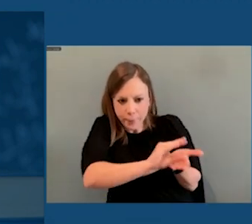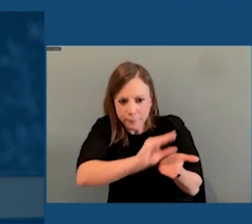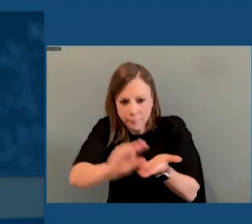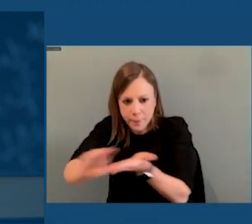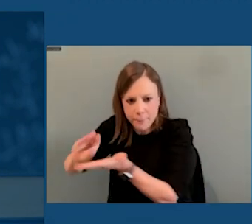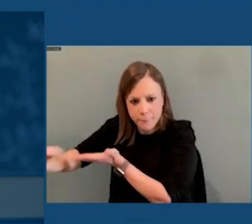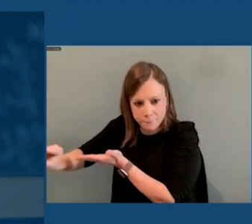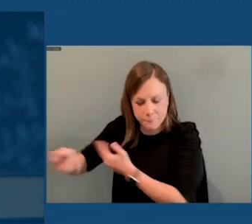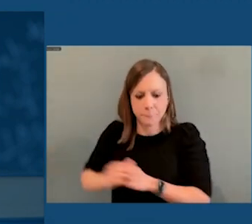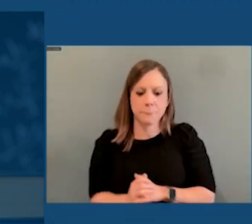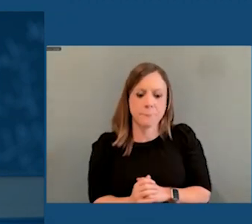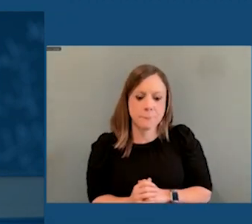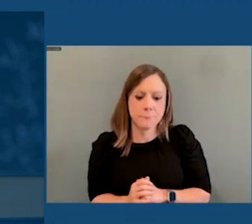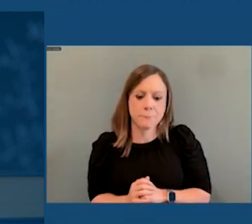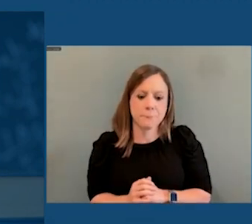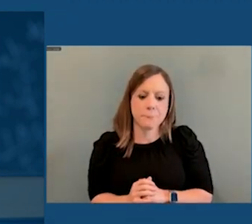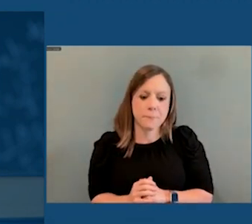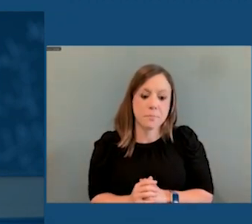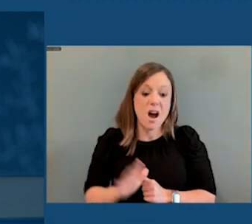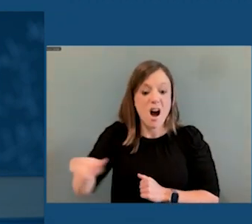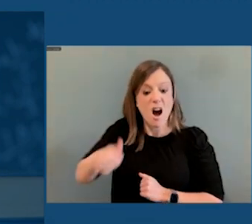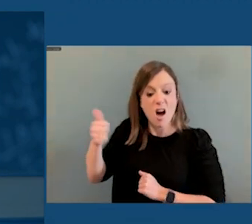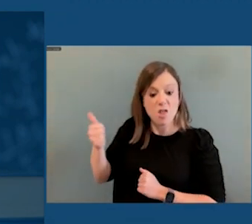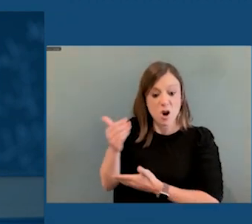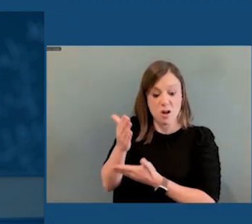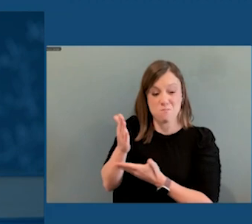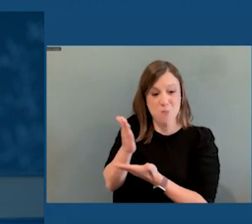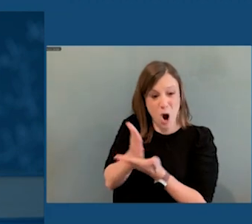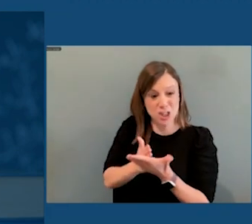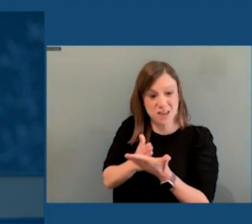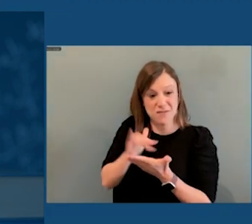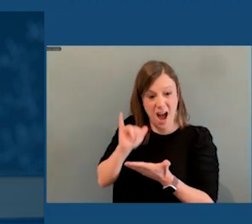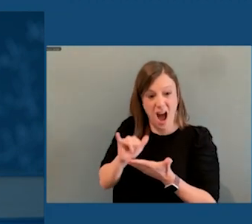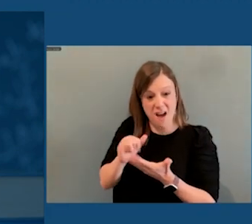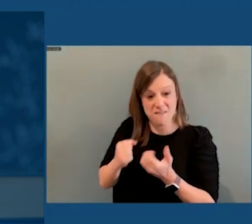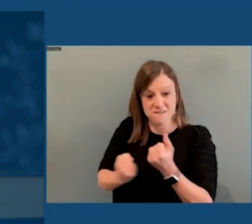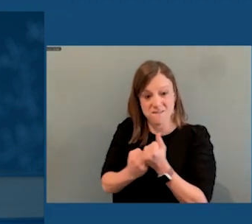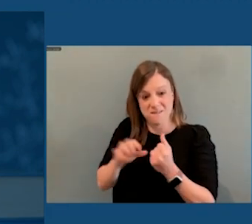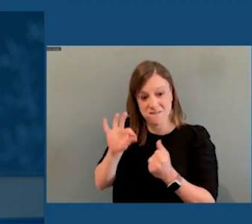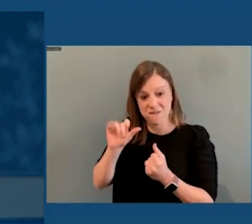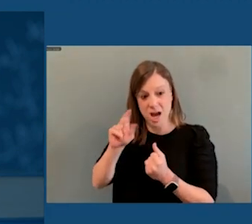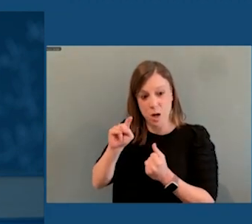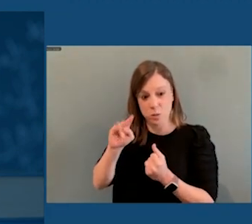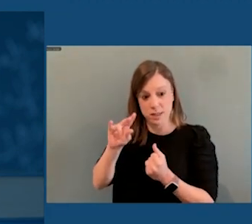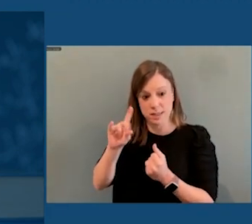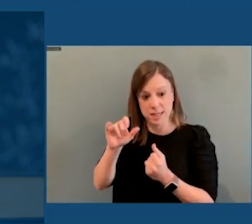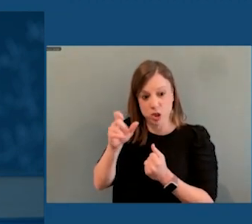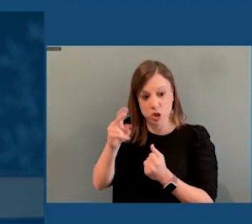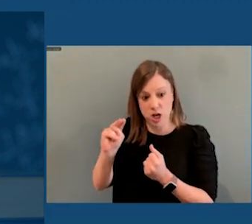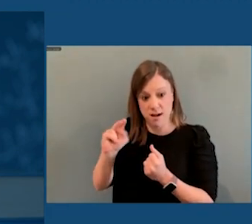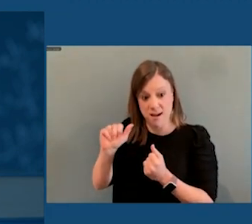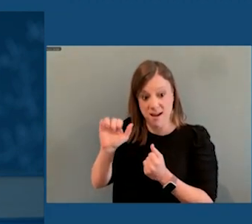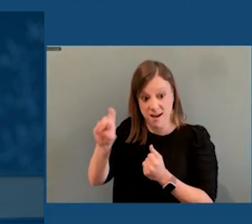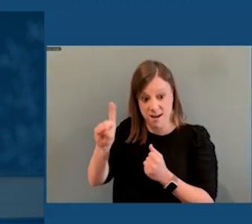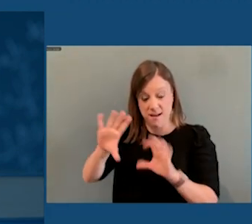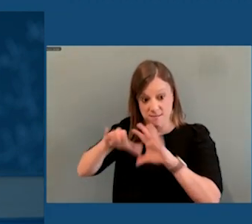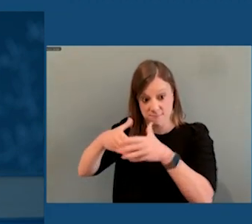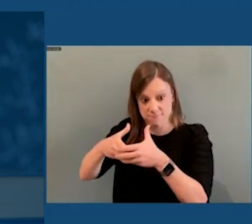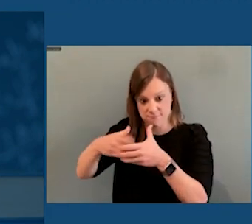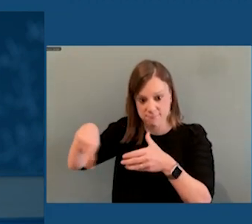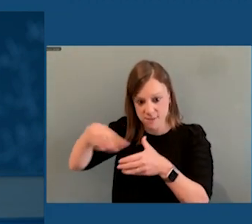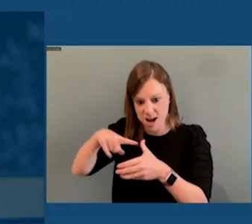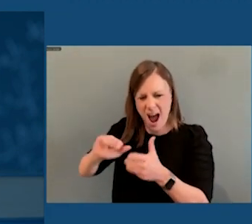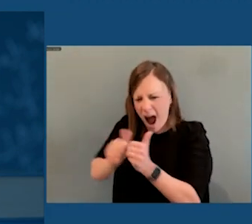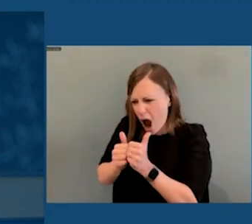Other elements of foundation aid need a closer assessment. So the legislature and I have agreed on a plan that makes long